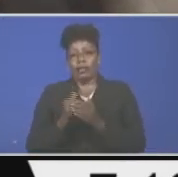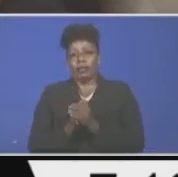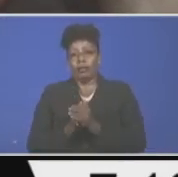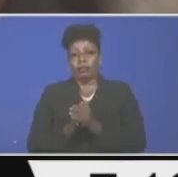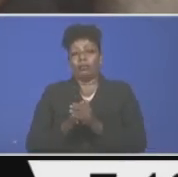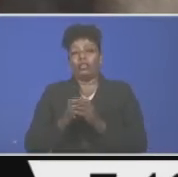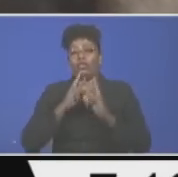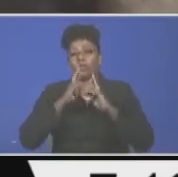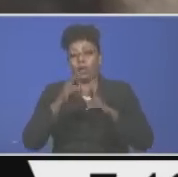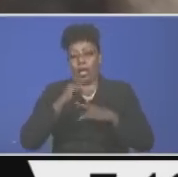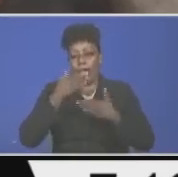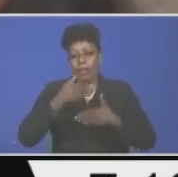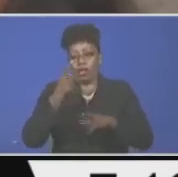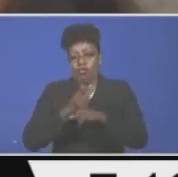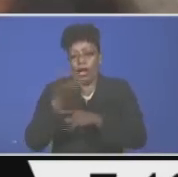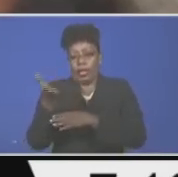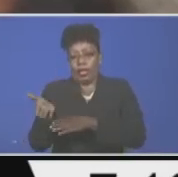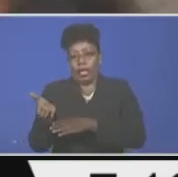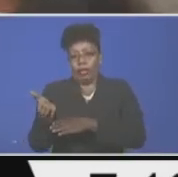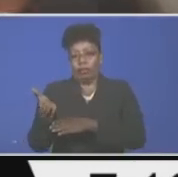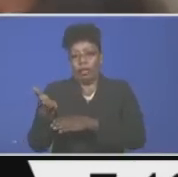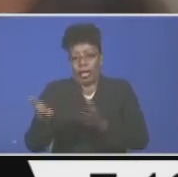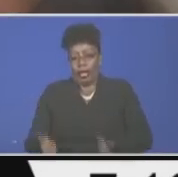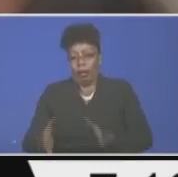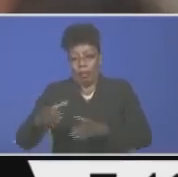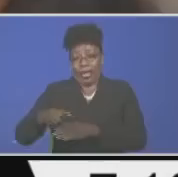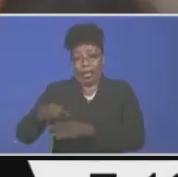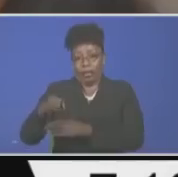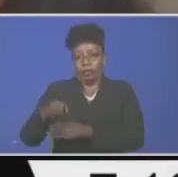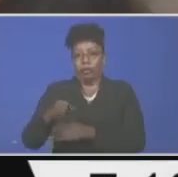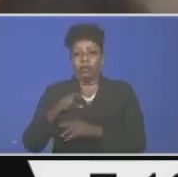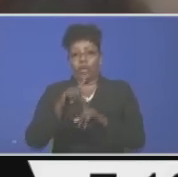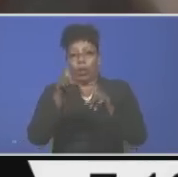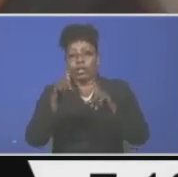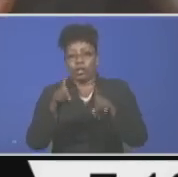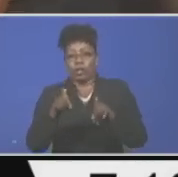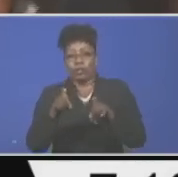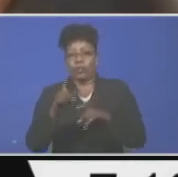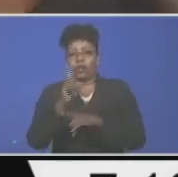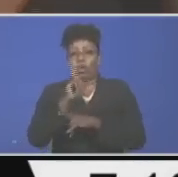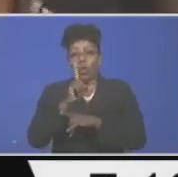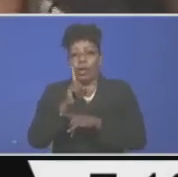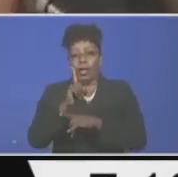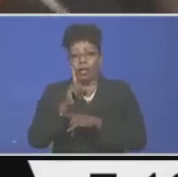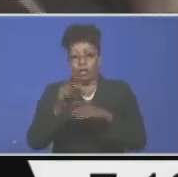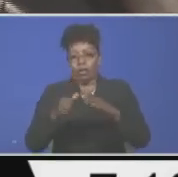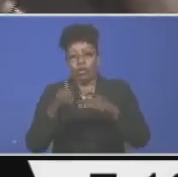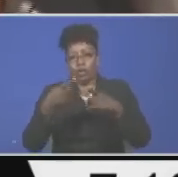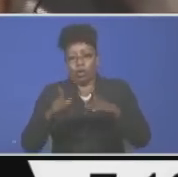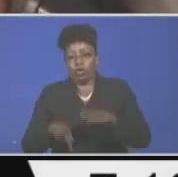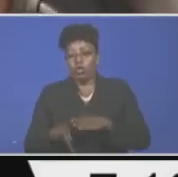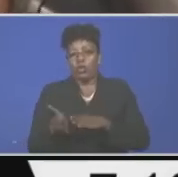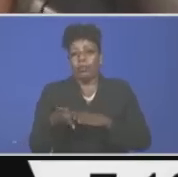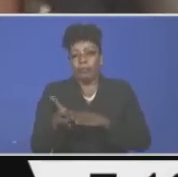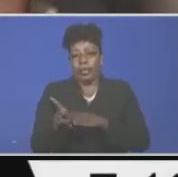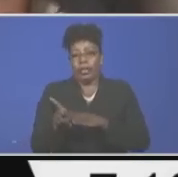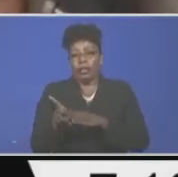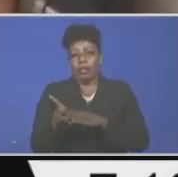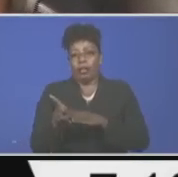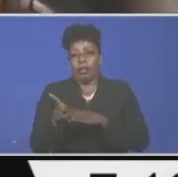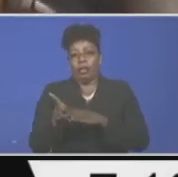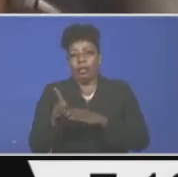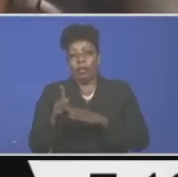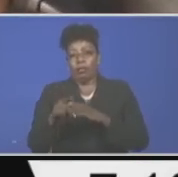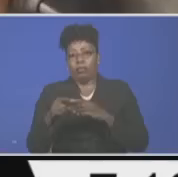now. In a bucket or? Yeah. So where do you release yourself? Pee? I be